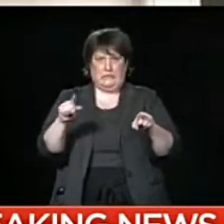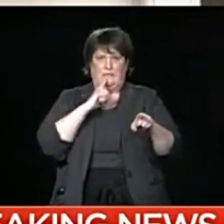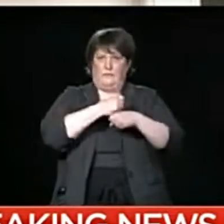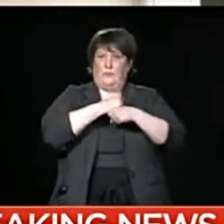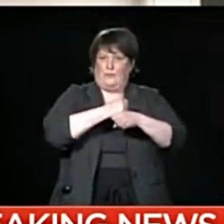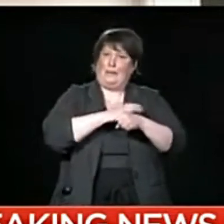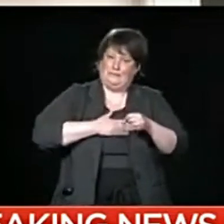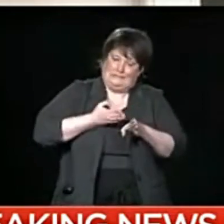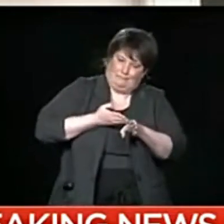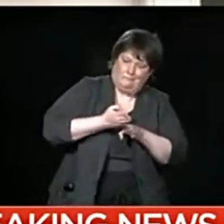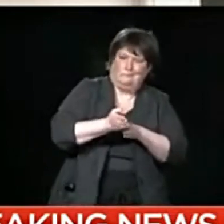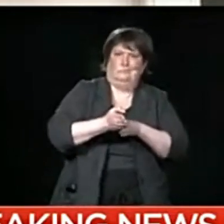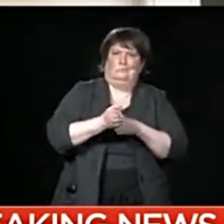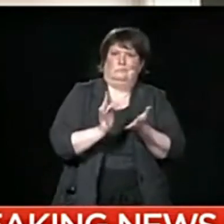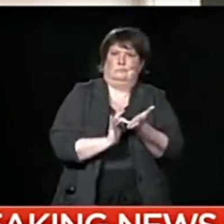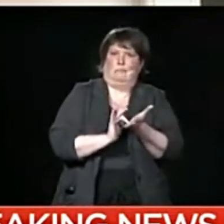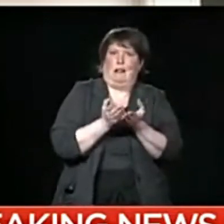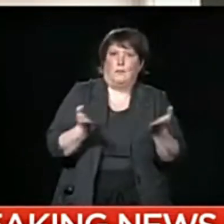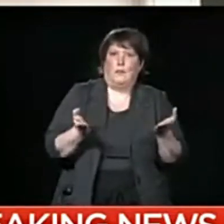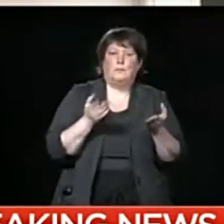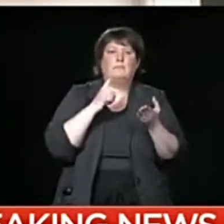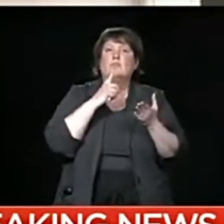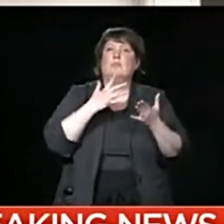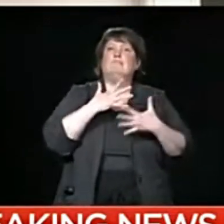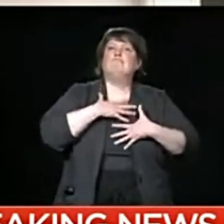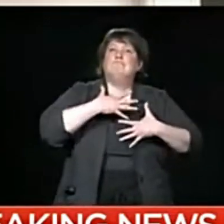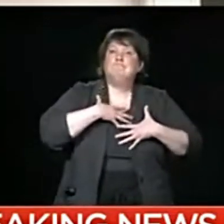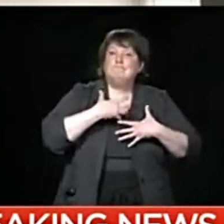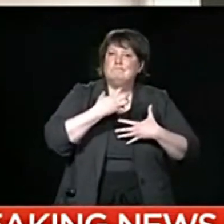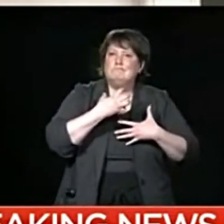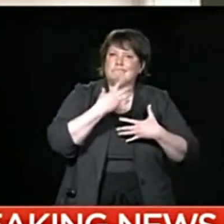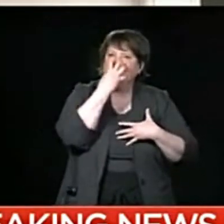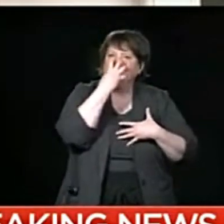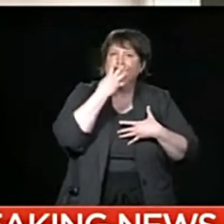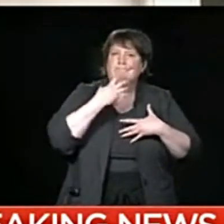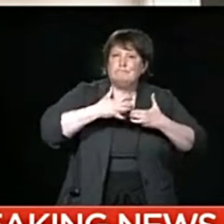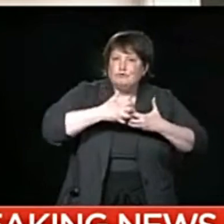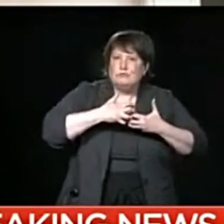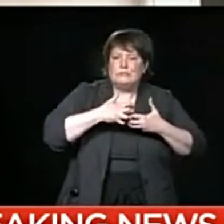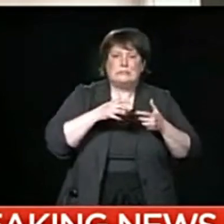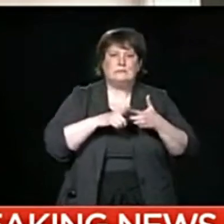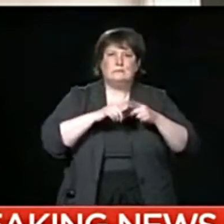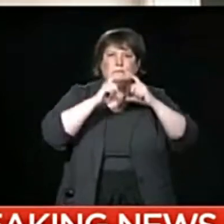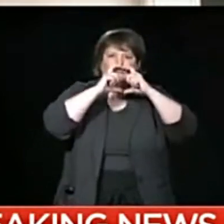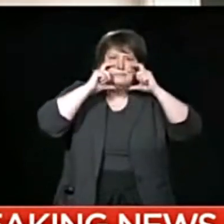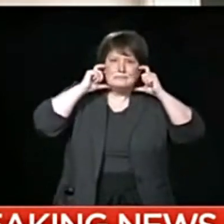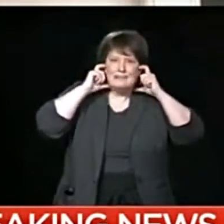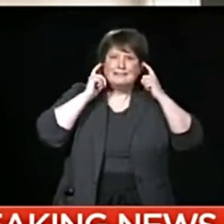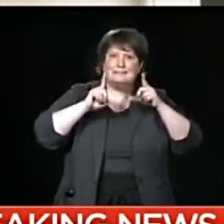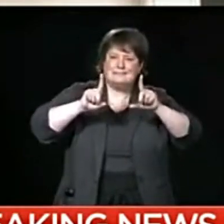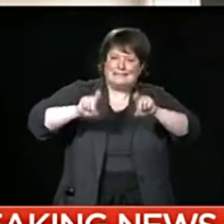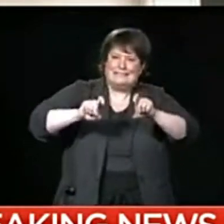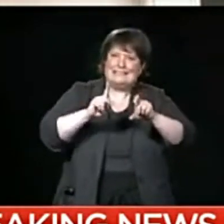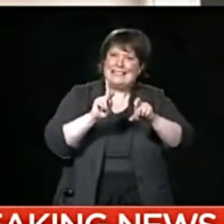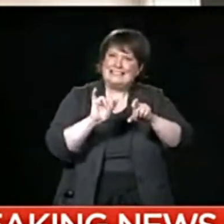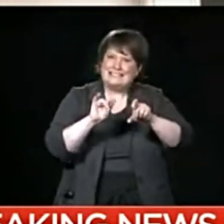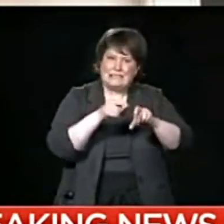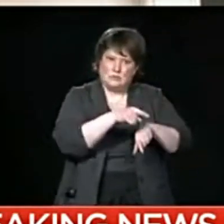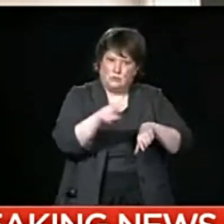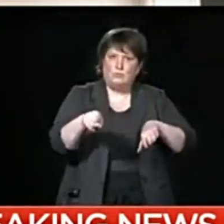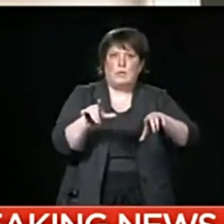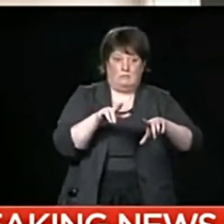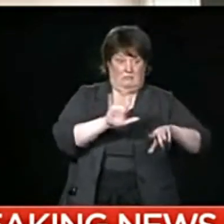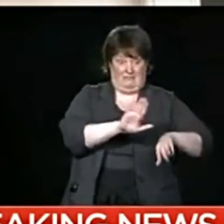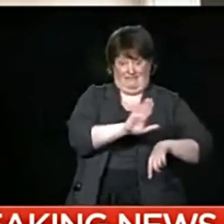medical equipment, respirators, surgical masks, and tests. I'd like to point to the